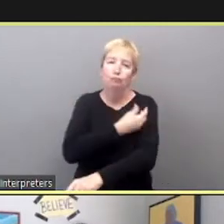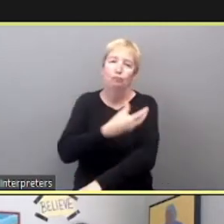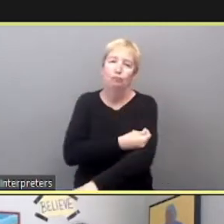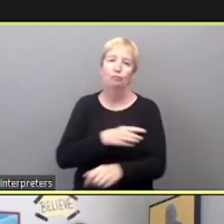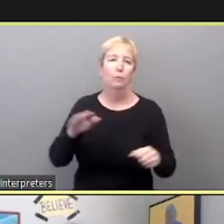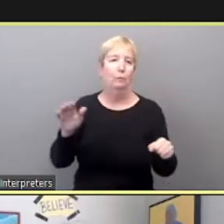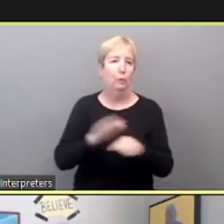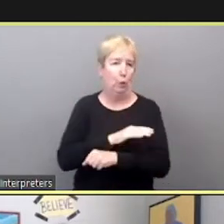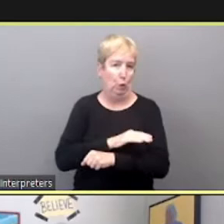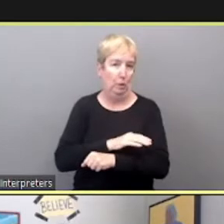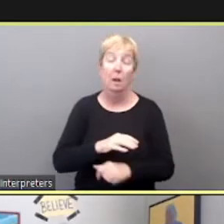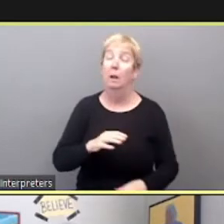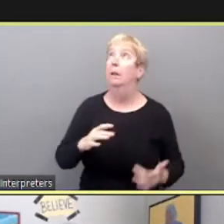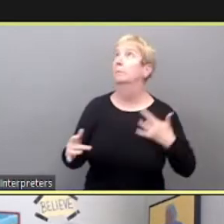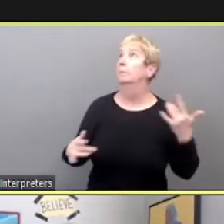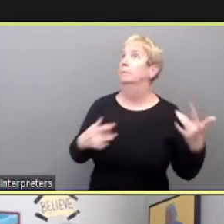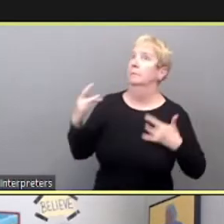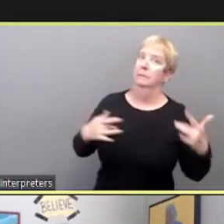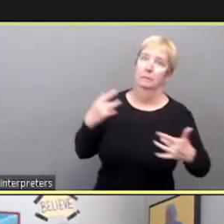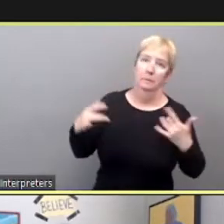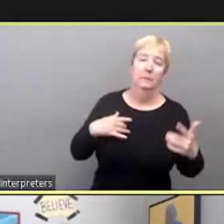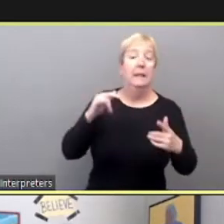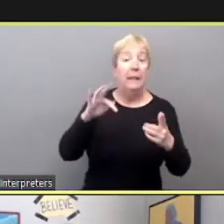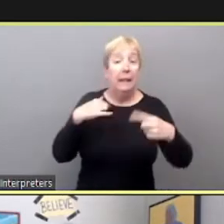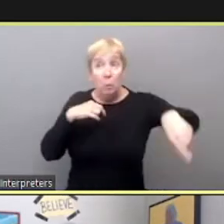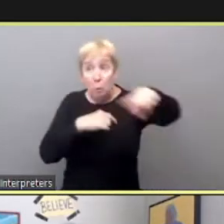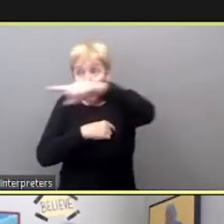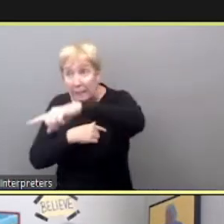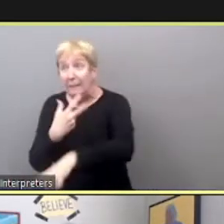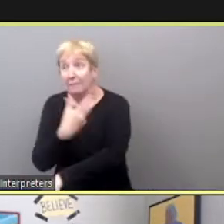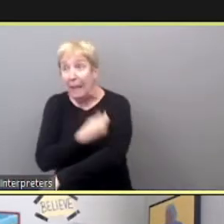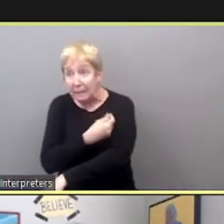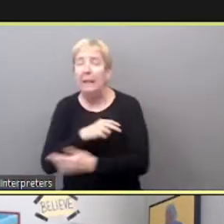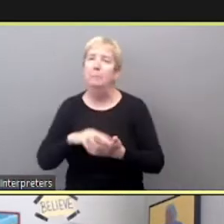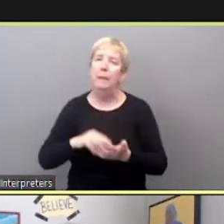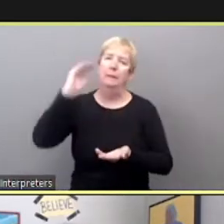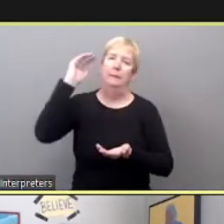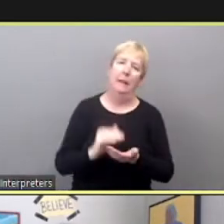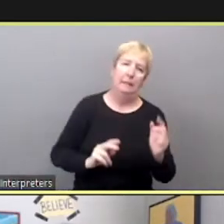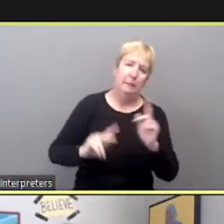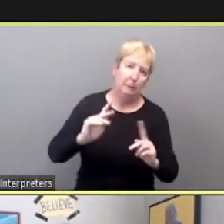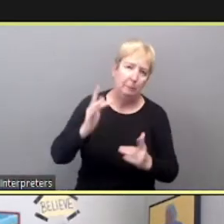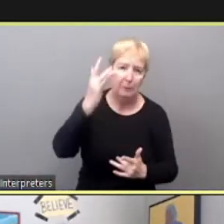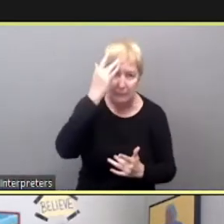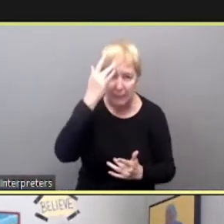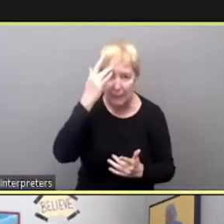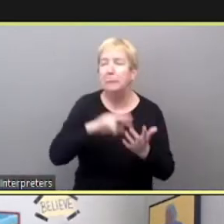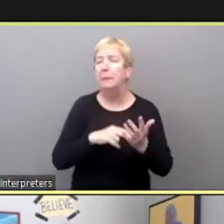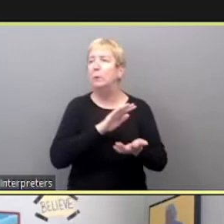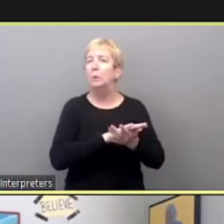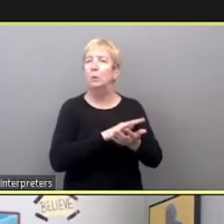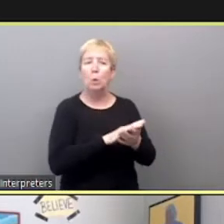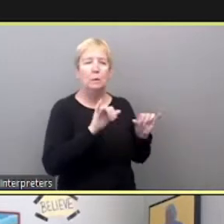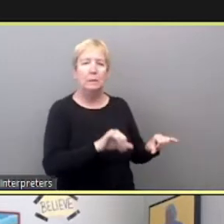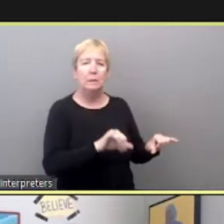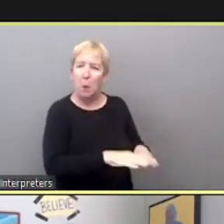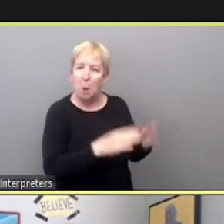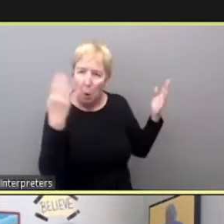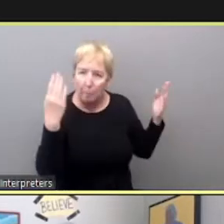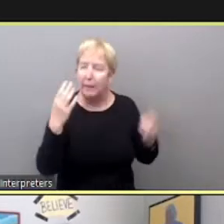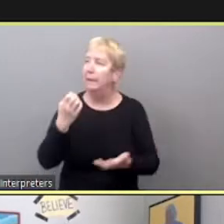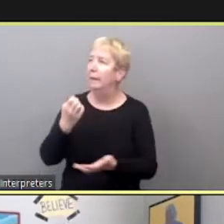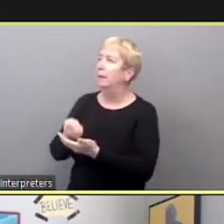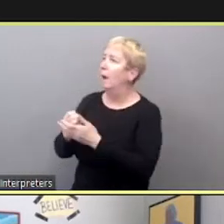we vaccinate, the more we keep people from getting sick. We keep our kids in school, keep our economies open, and keep people